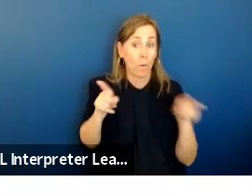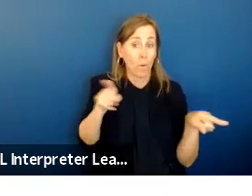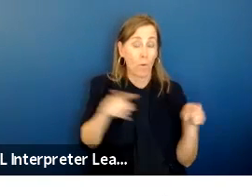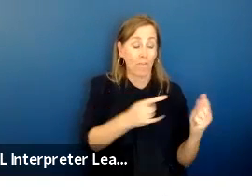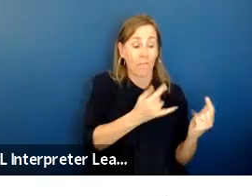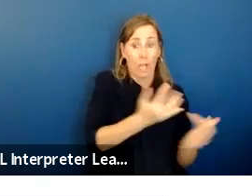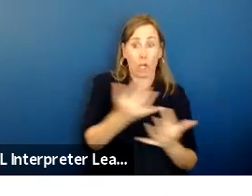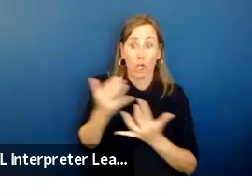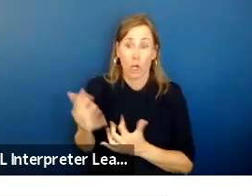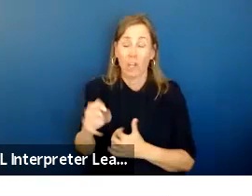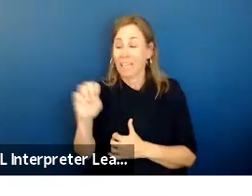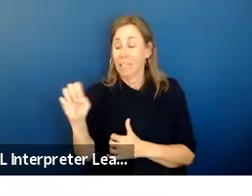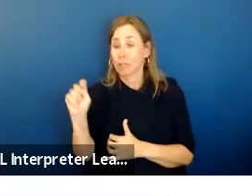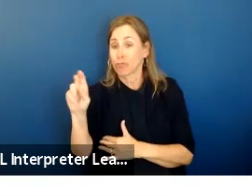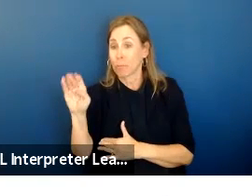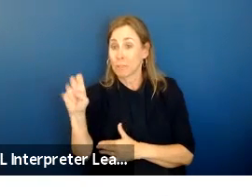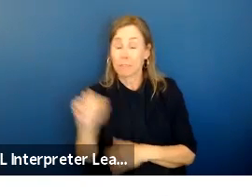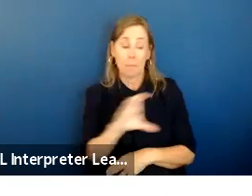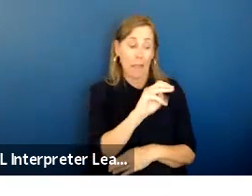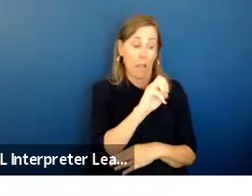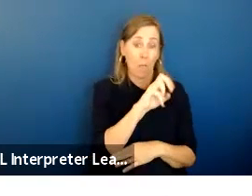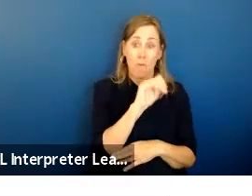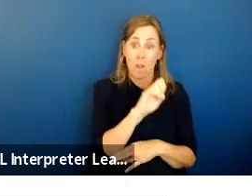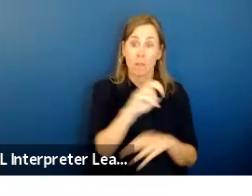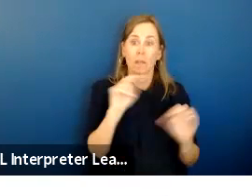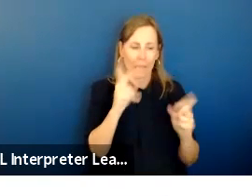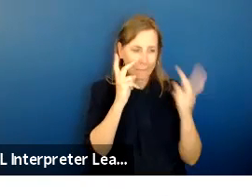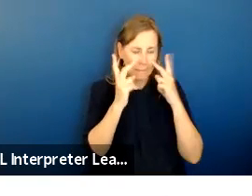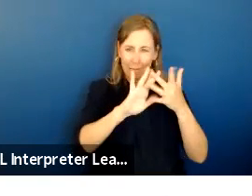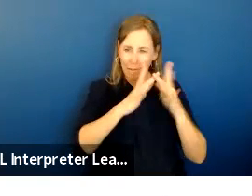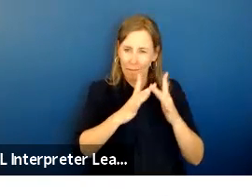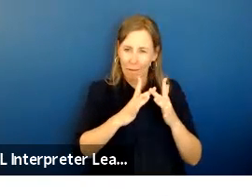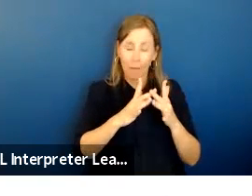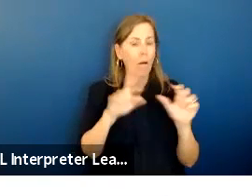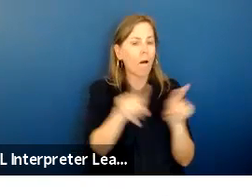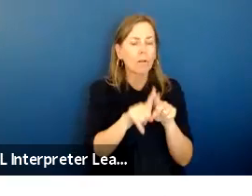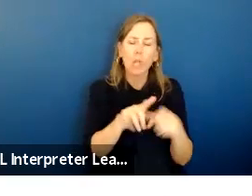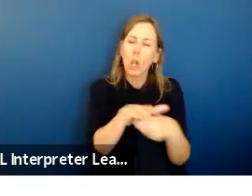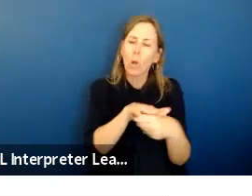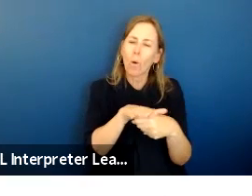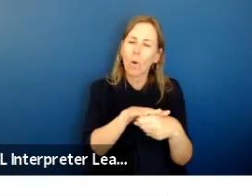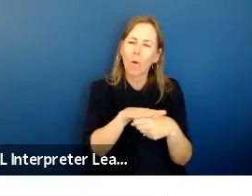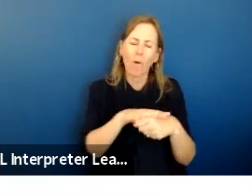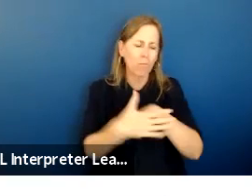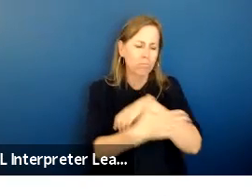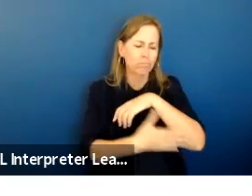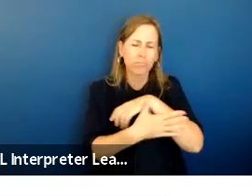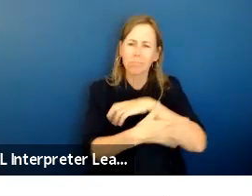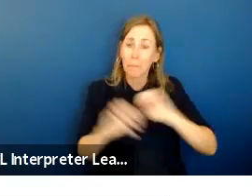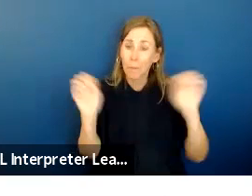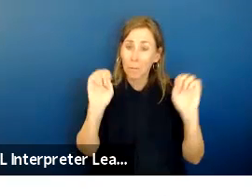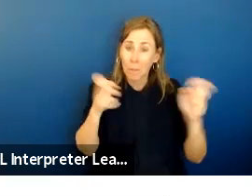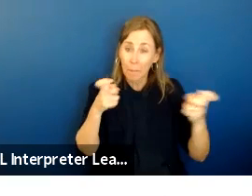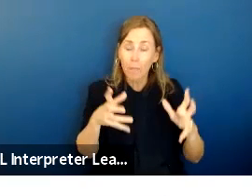Peak wildfires can be viewed online, or your local county emergency manager may also have the